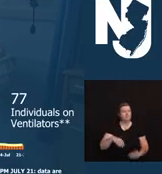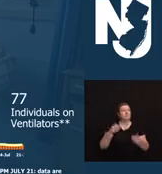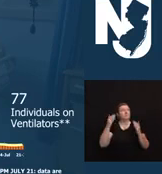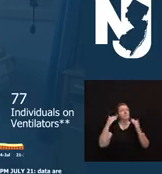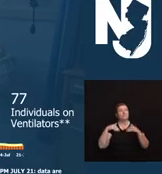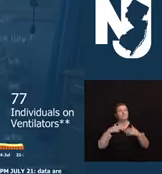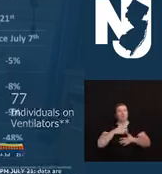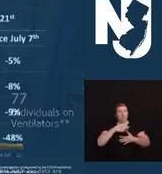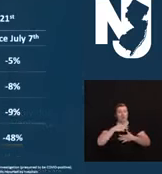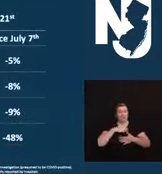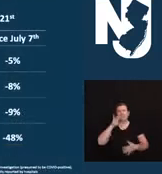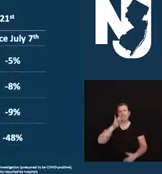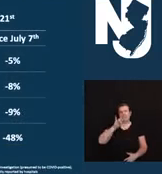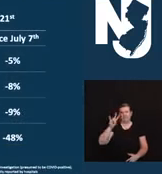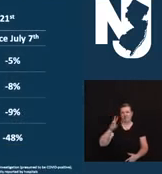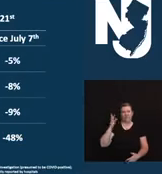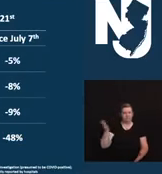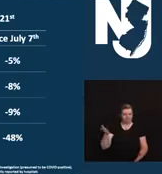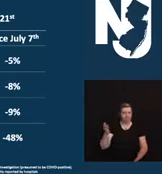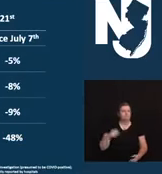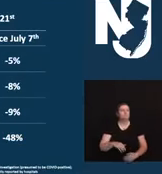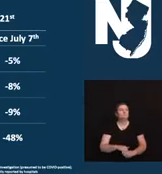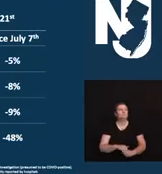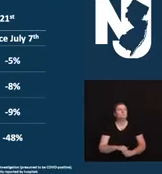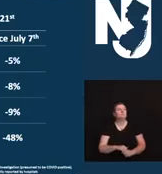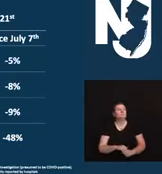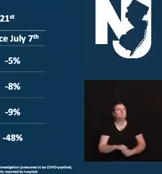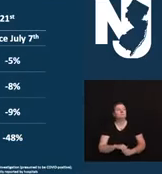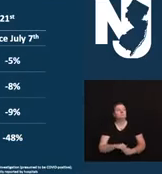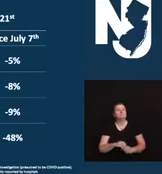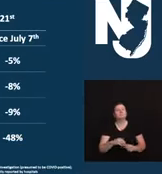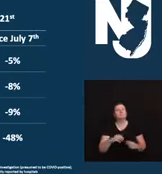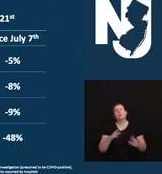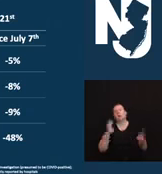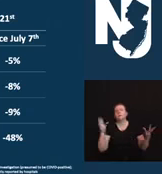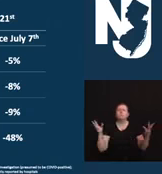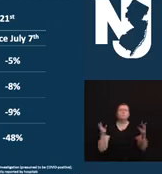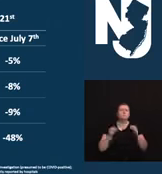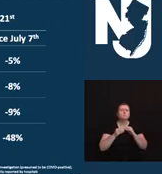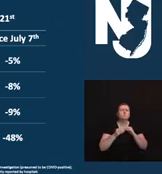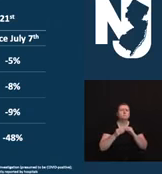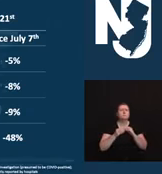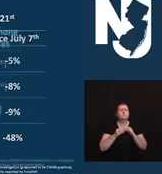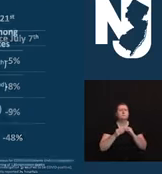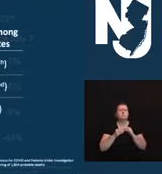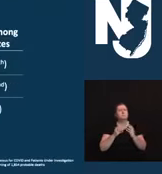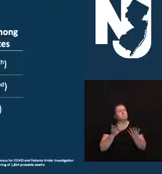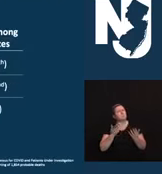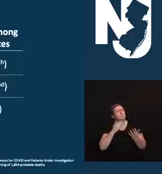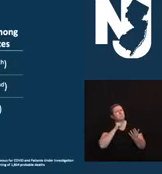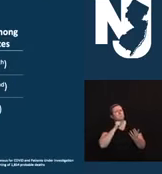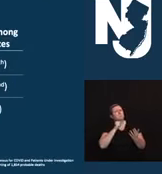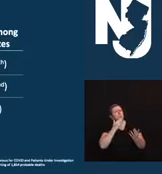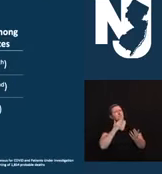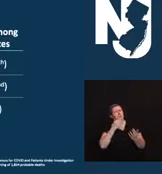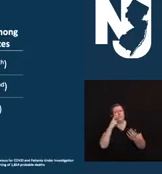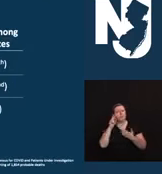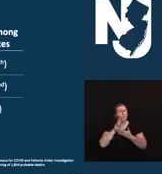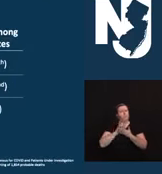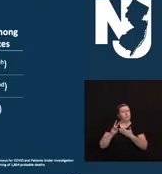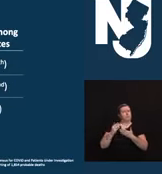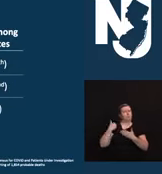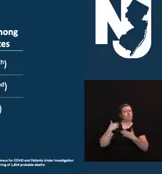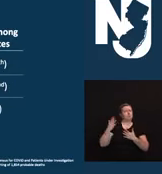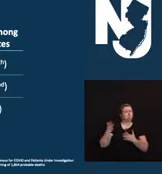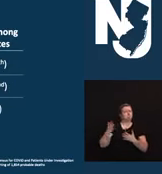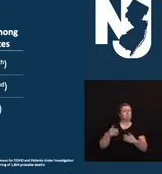ventilators. Overall, our hospital trends continue in the right direction, but we know we are not out of the woods yet, and we still must remain vigilant